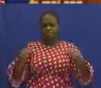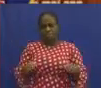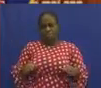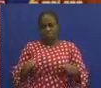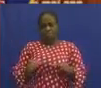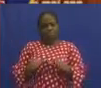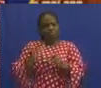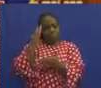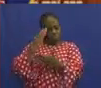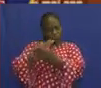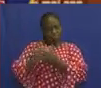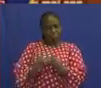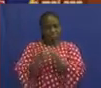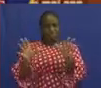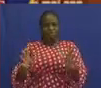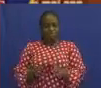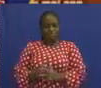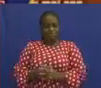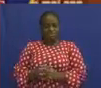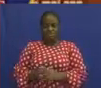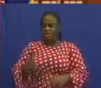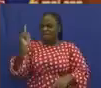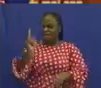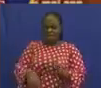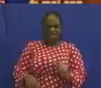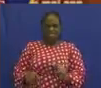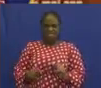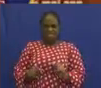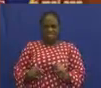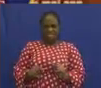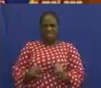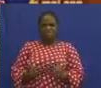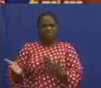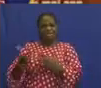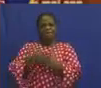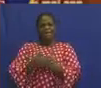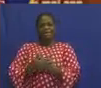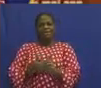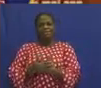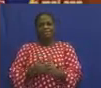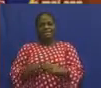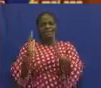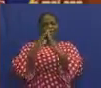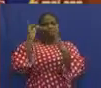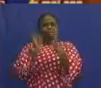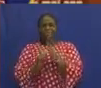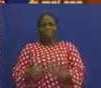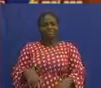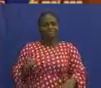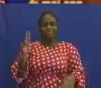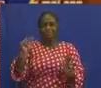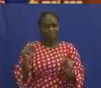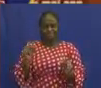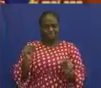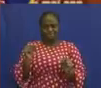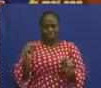to contain this outbreak. We cannot afford to return to the days of partial lockdowns,